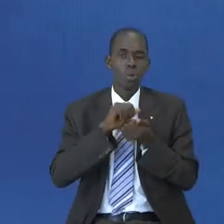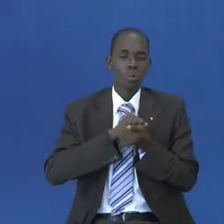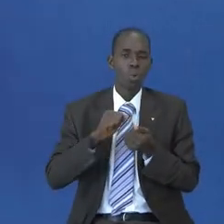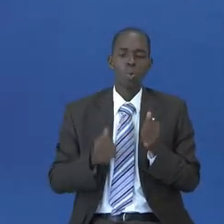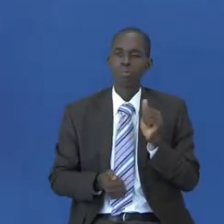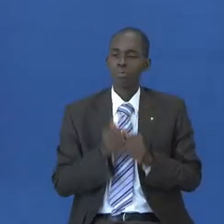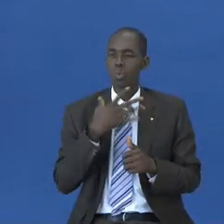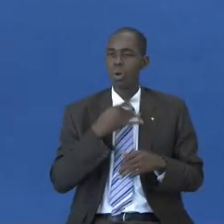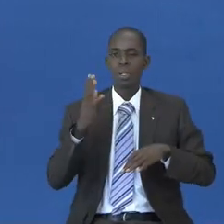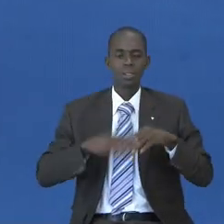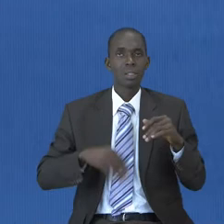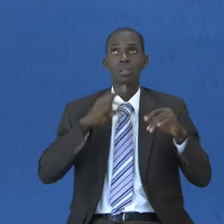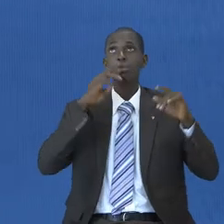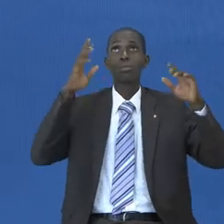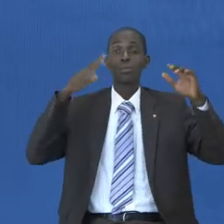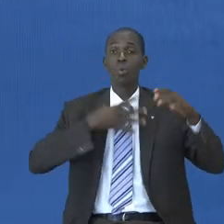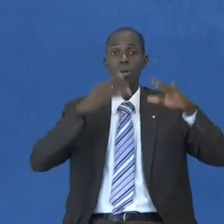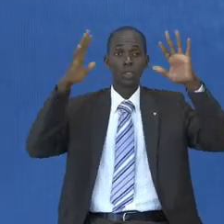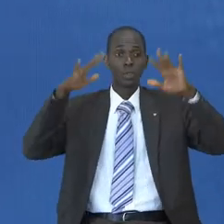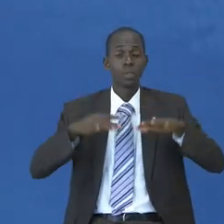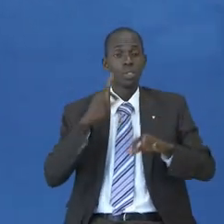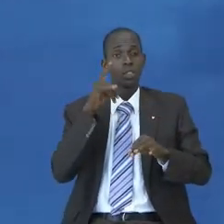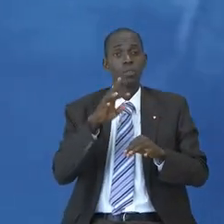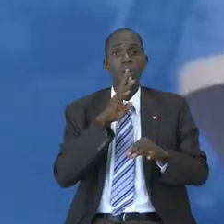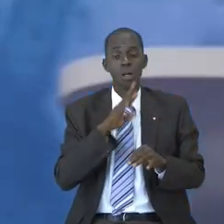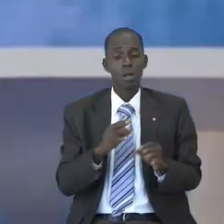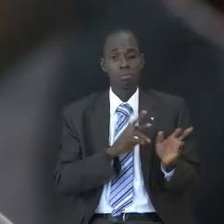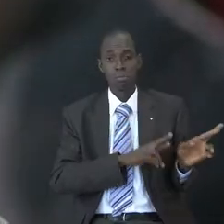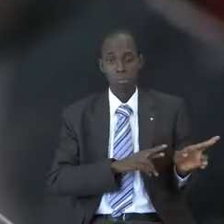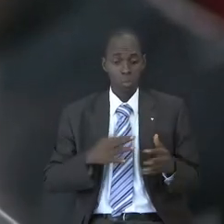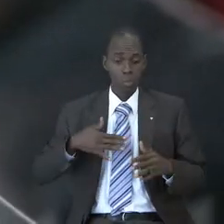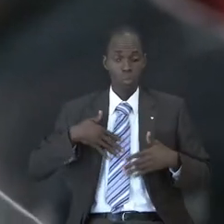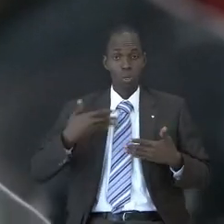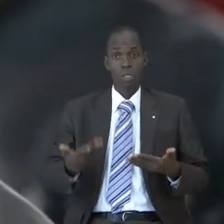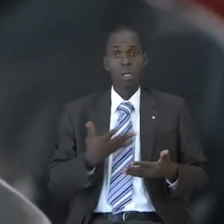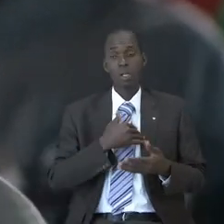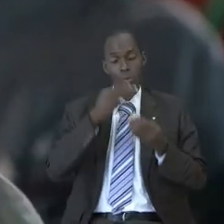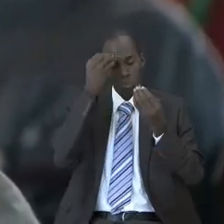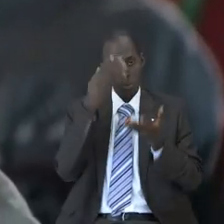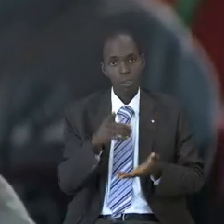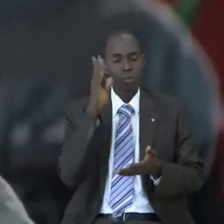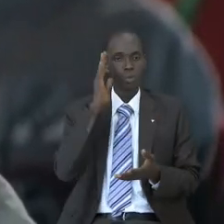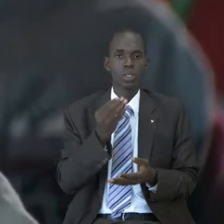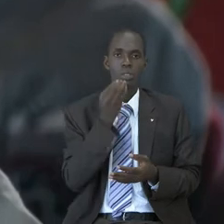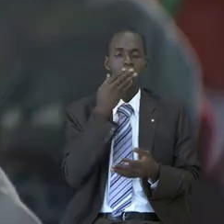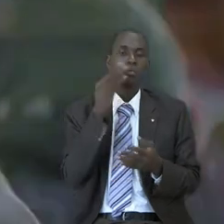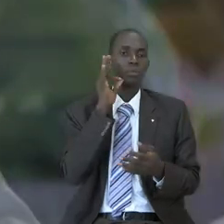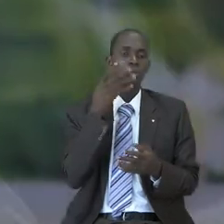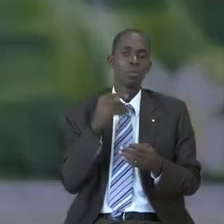be willing and obedient, ye shall eat the good of the Lord. And then it says, and